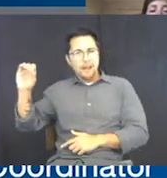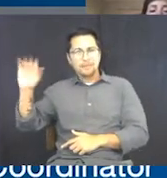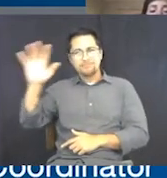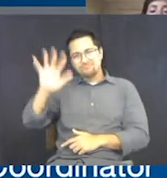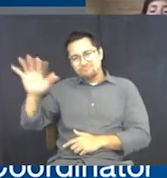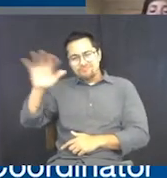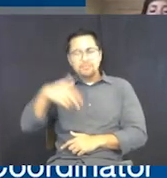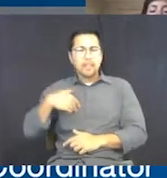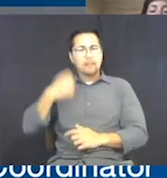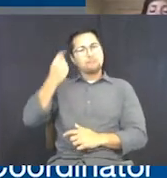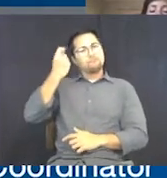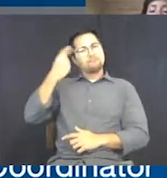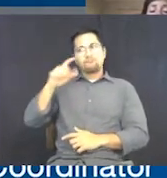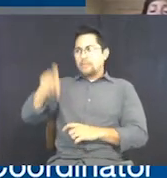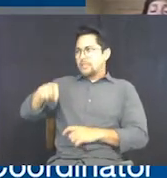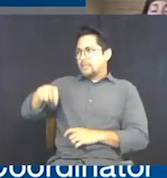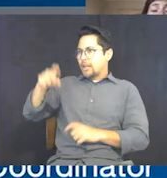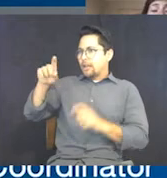need that other